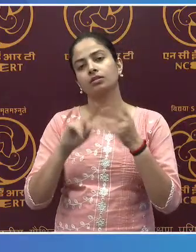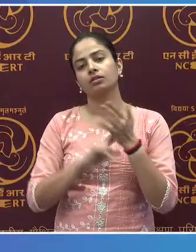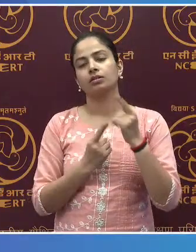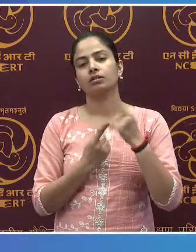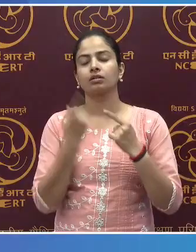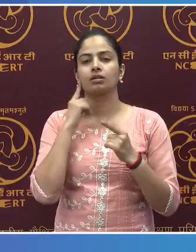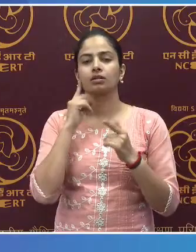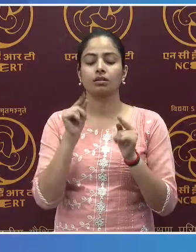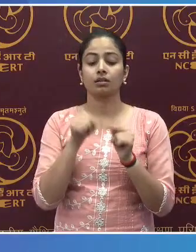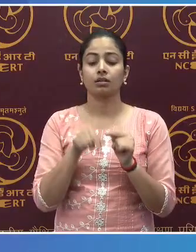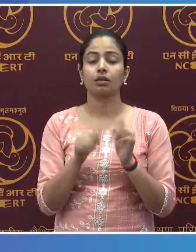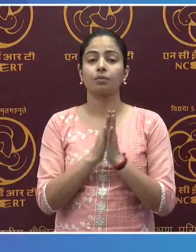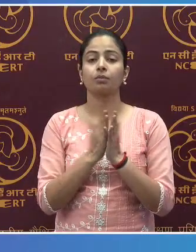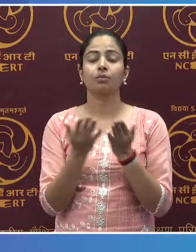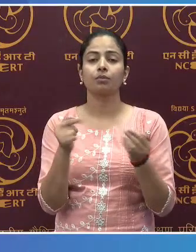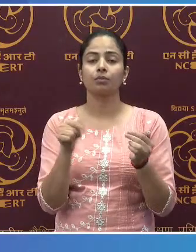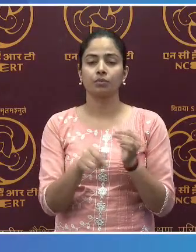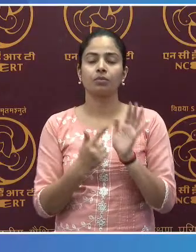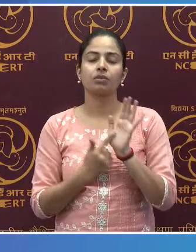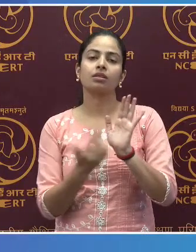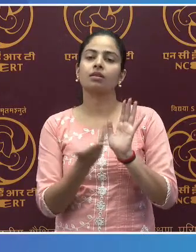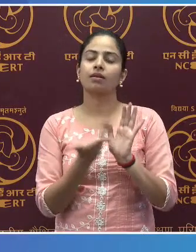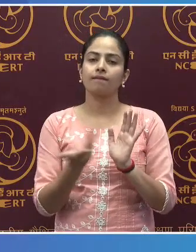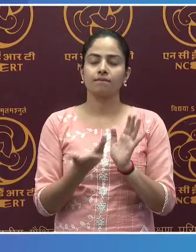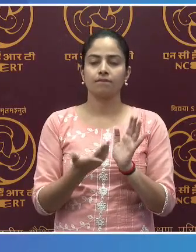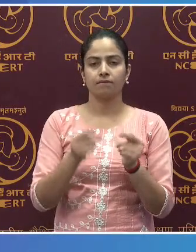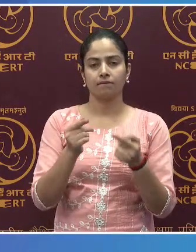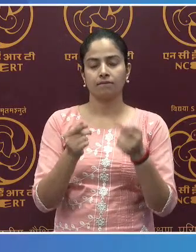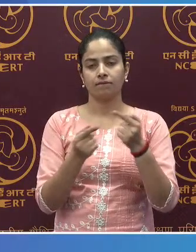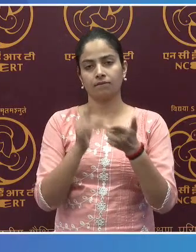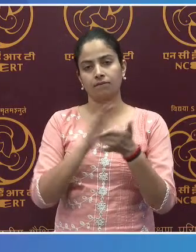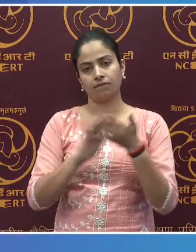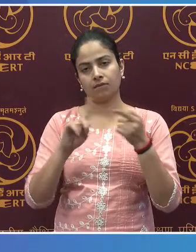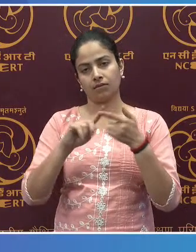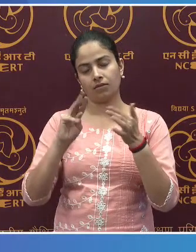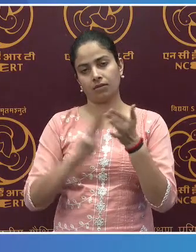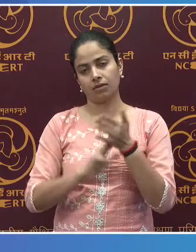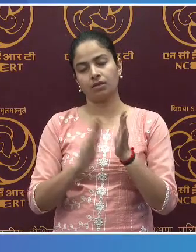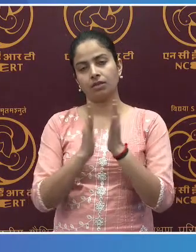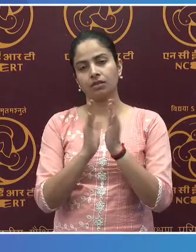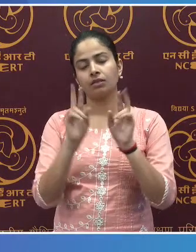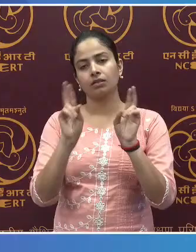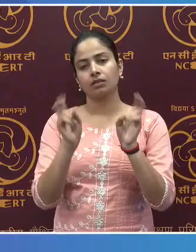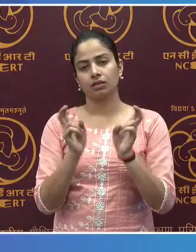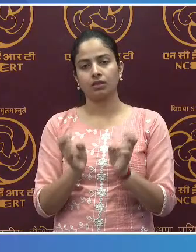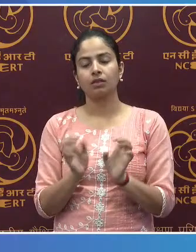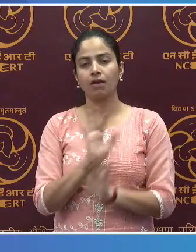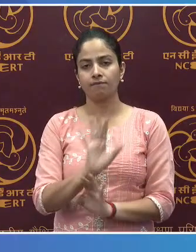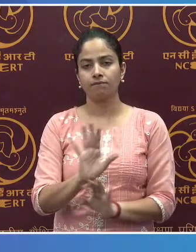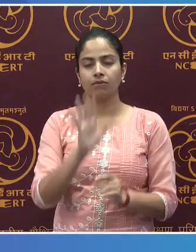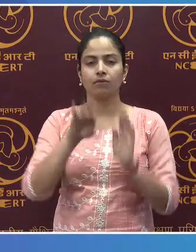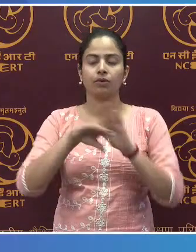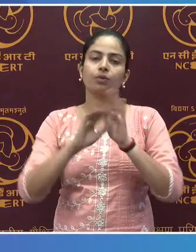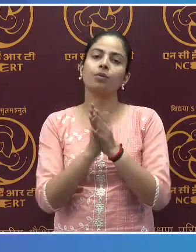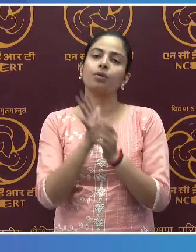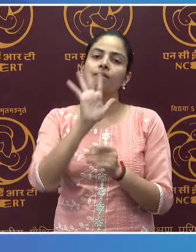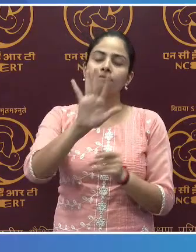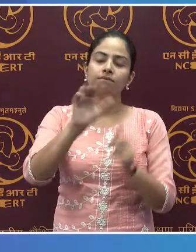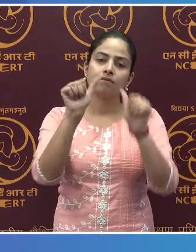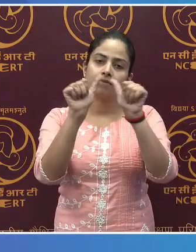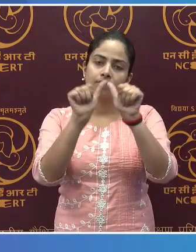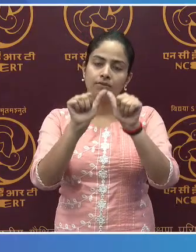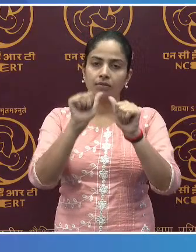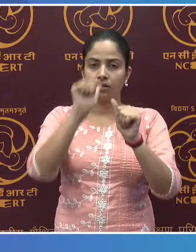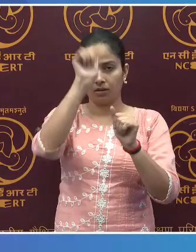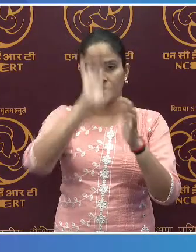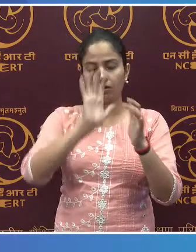book has been presented in a theme wise, and in this book there are the 5 themes. You can see the theme A, that is the India